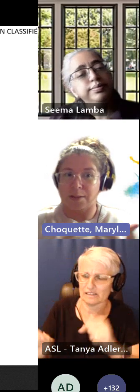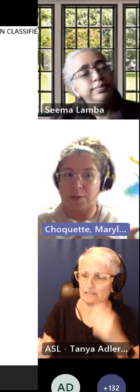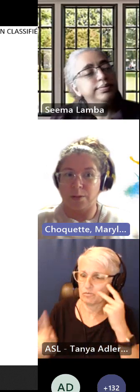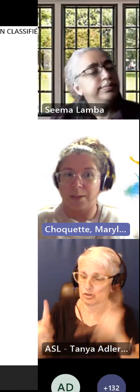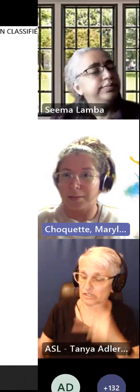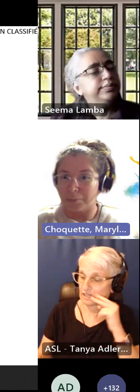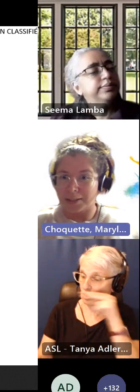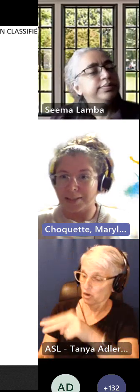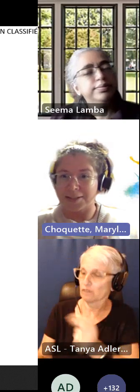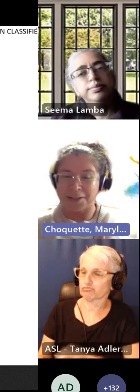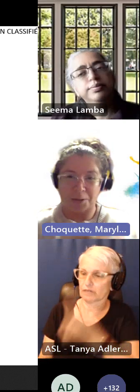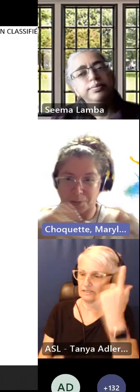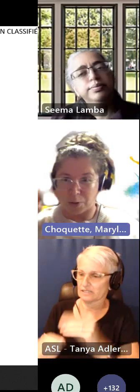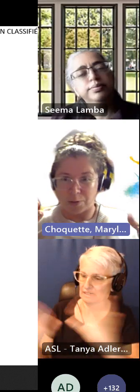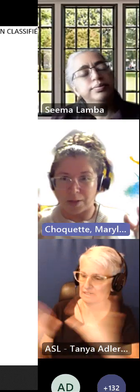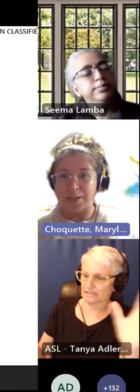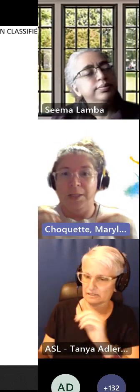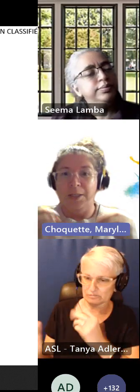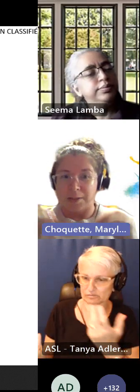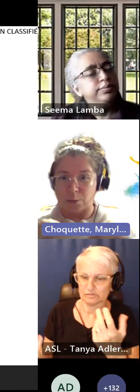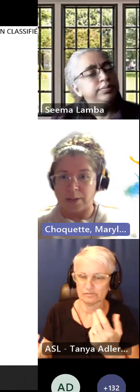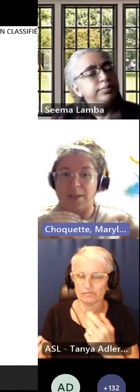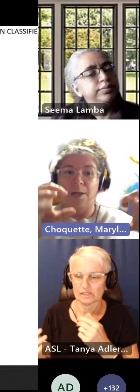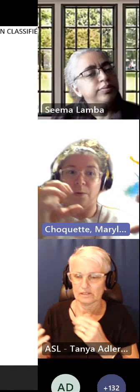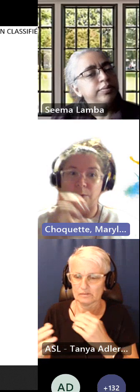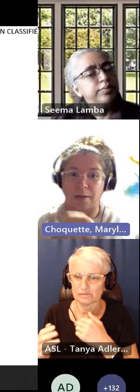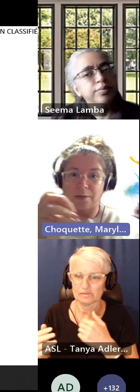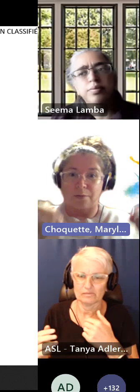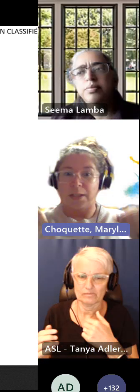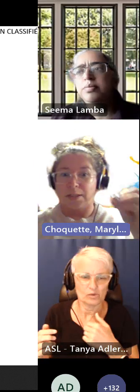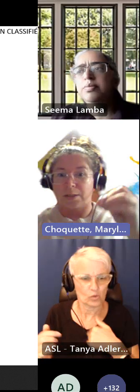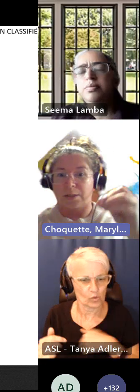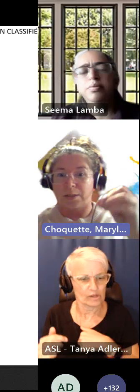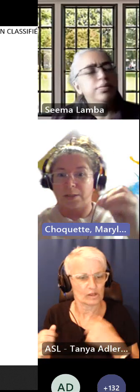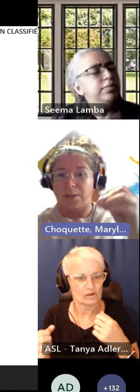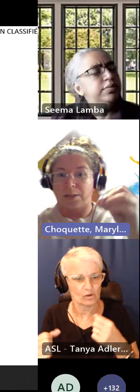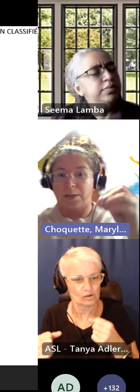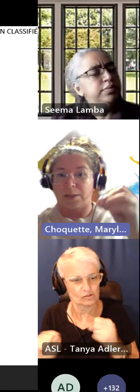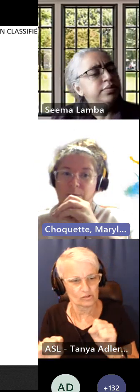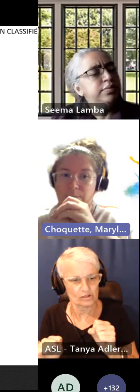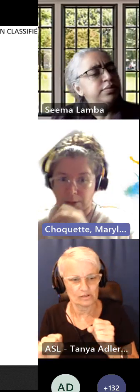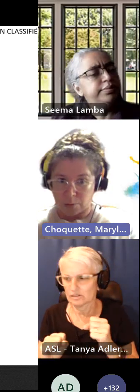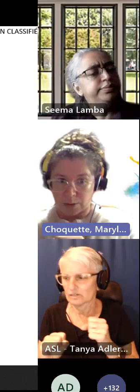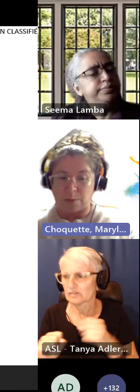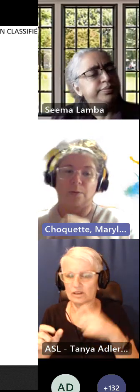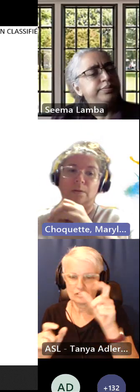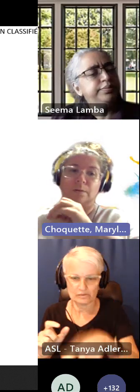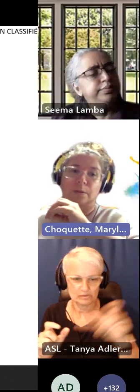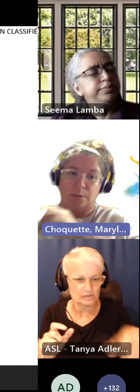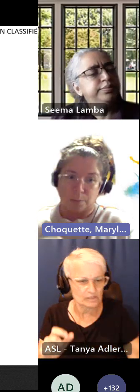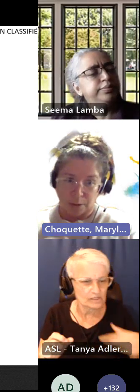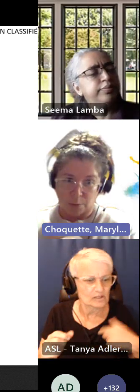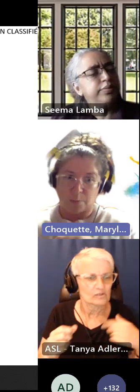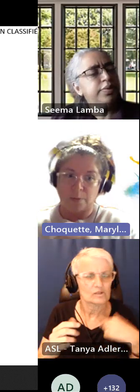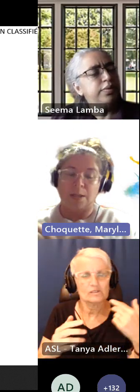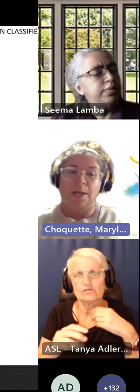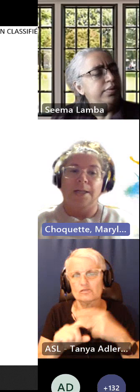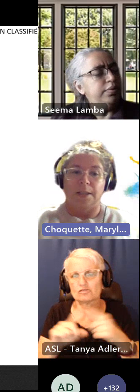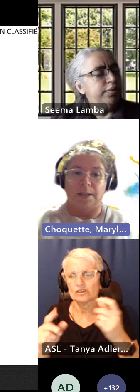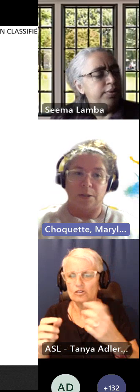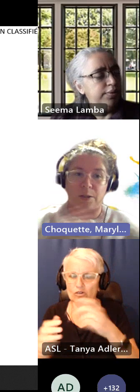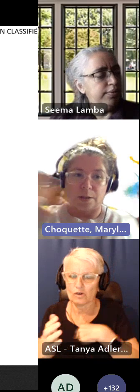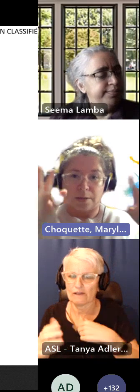it, they understand what it means. It's not just bar graphs. It's actually, we're trying to fill so many positions with so many people from so many